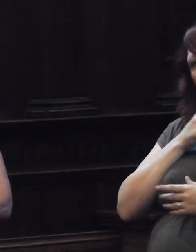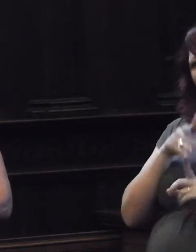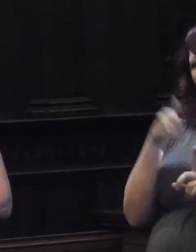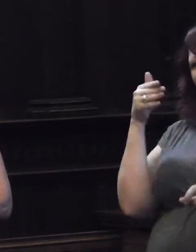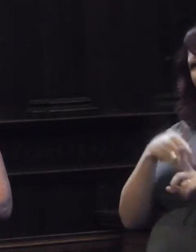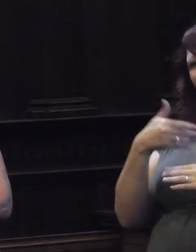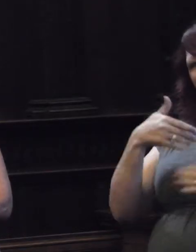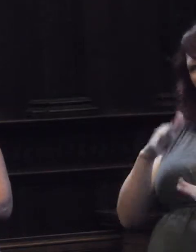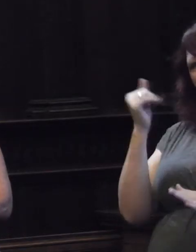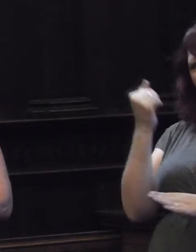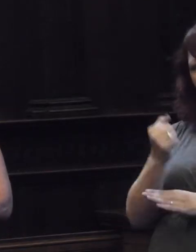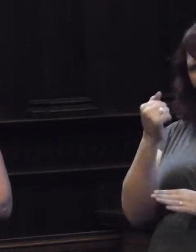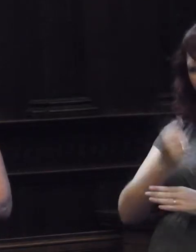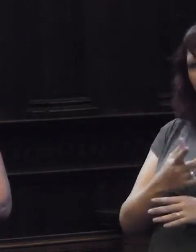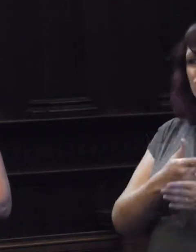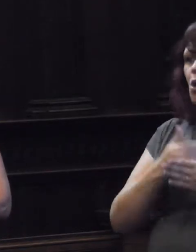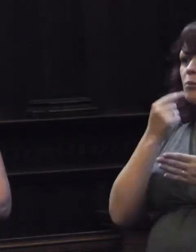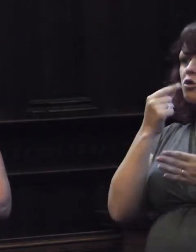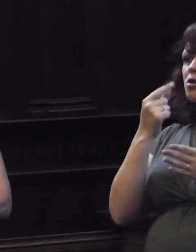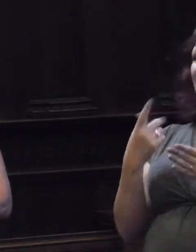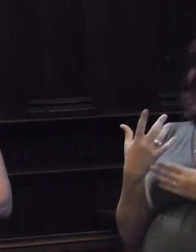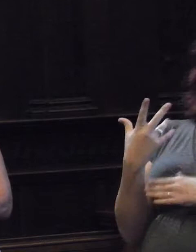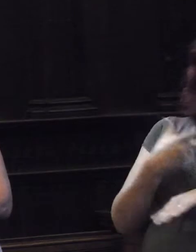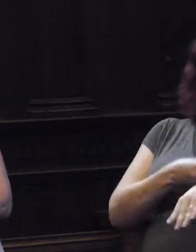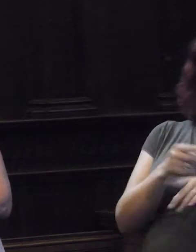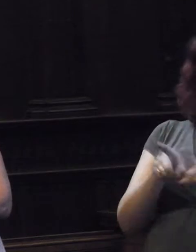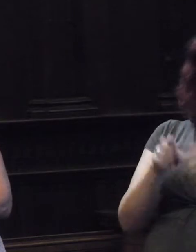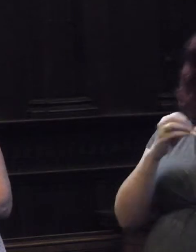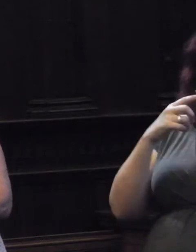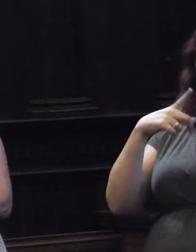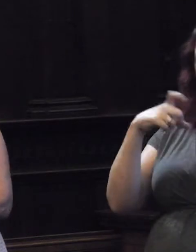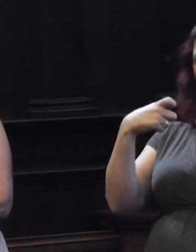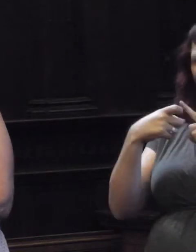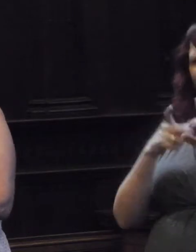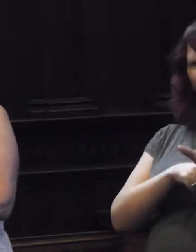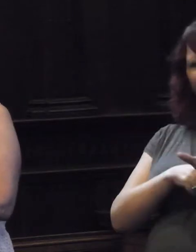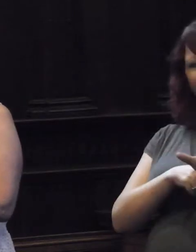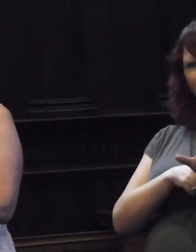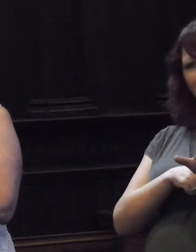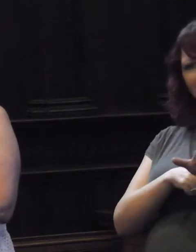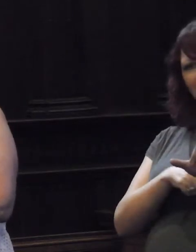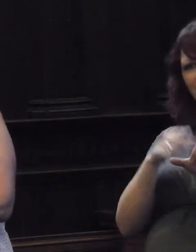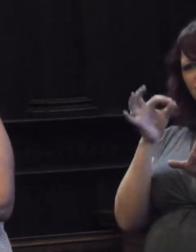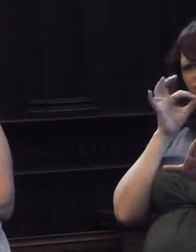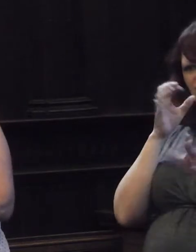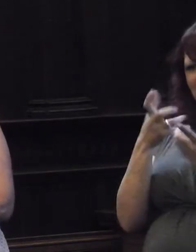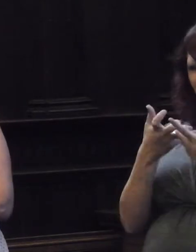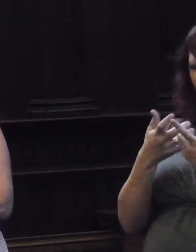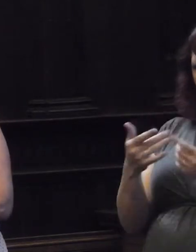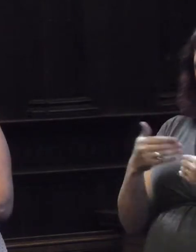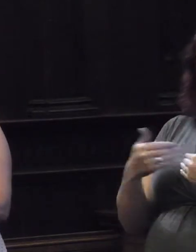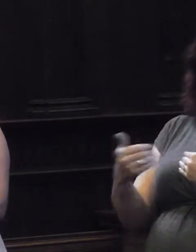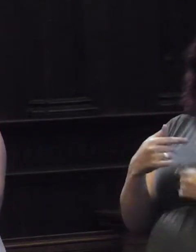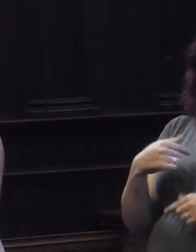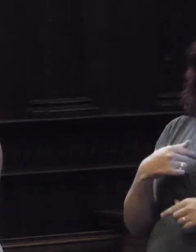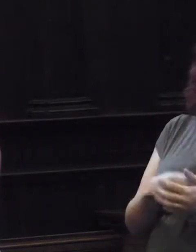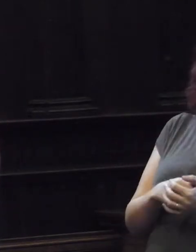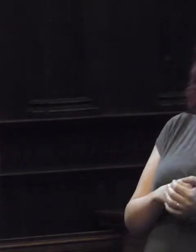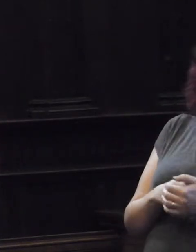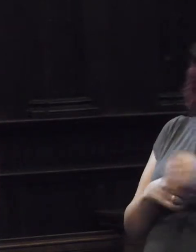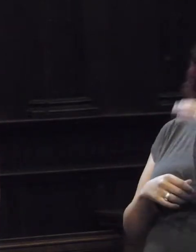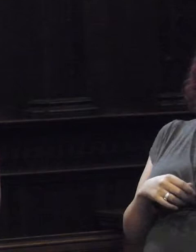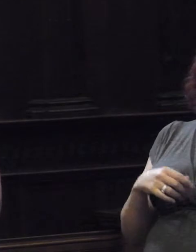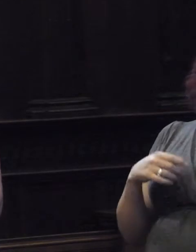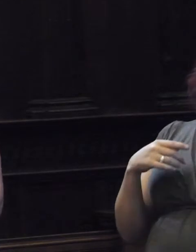what impact they have on the young people, far more effective than any teacher or presenter. The use